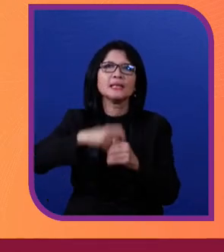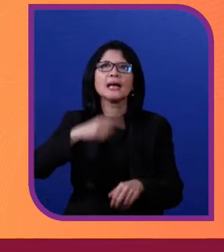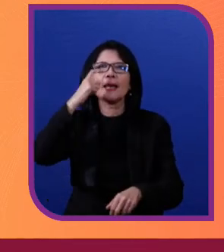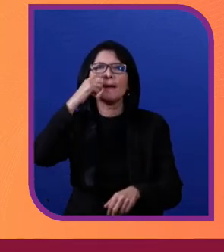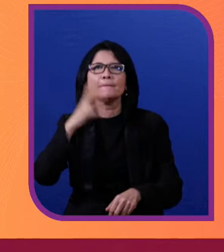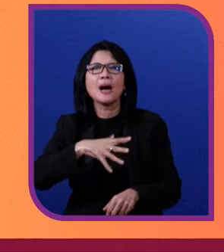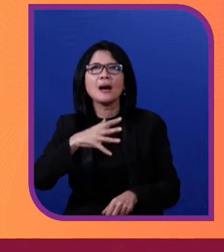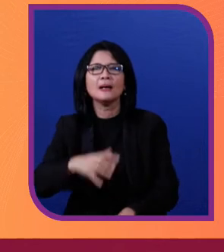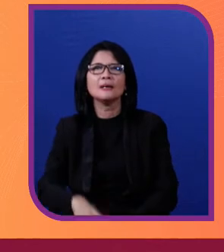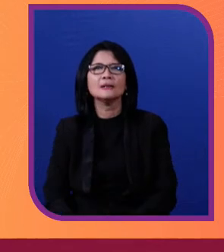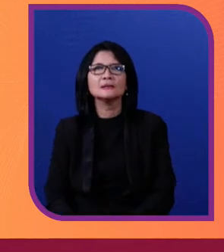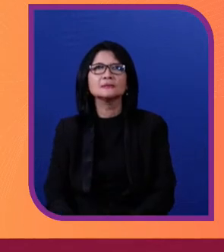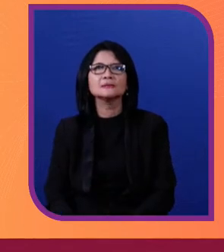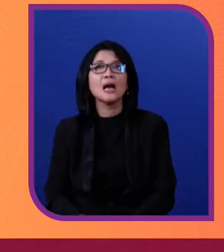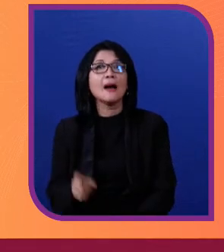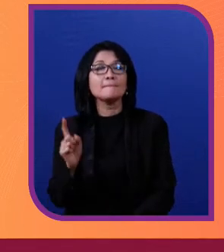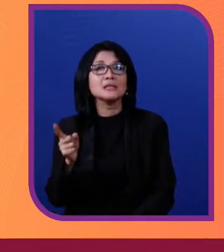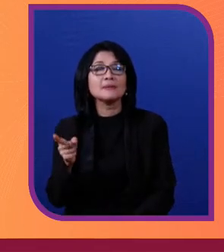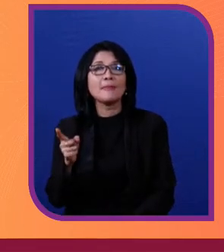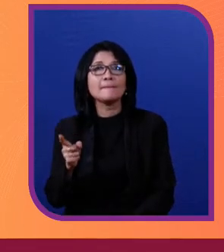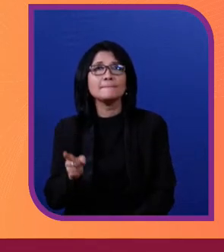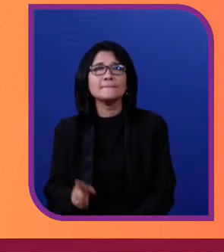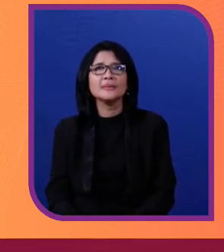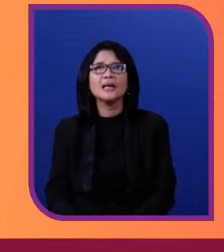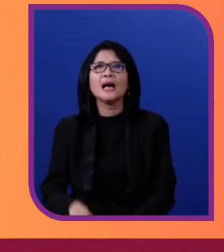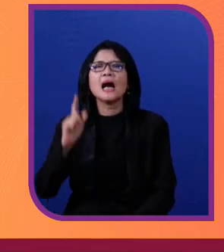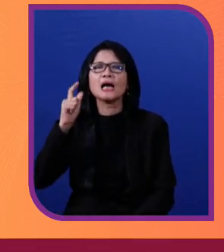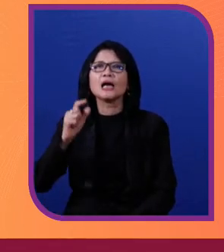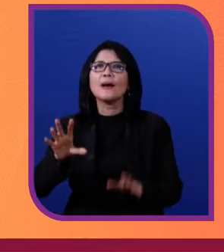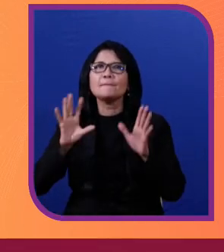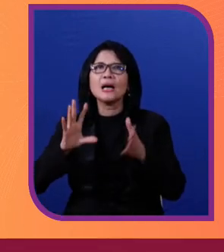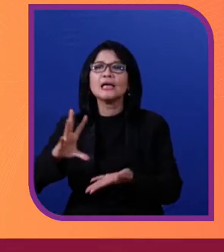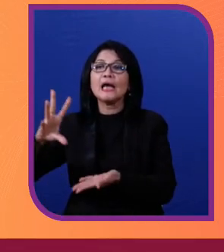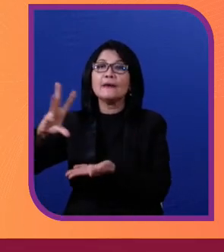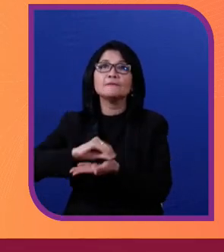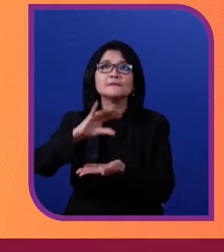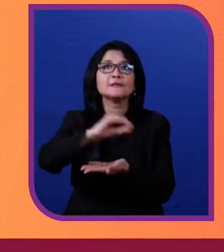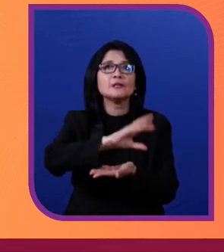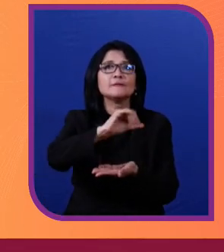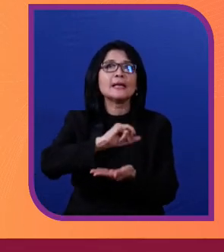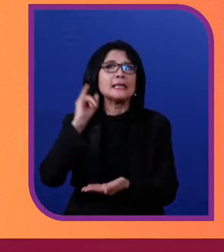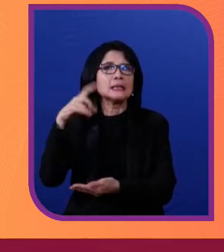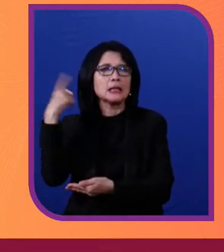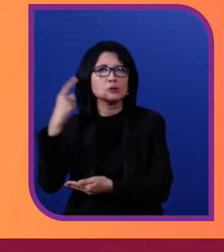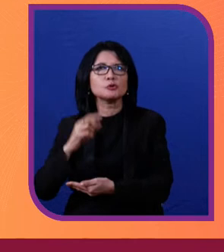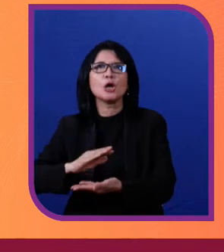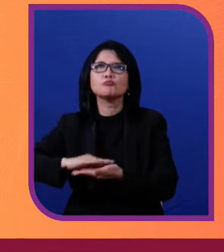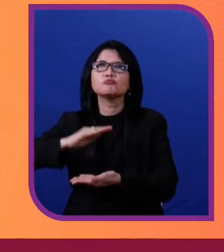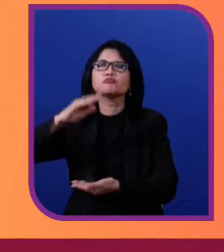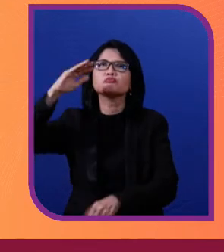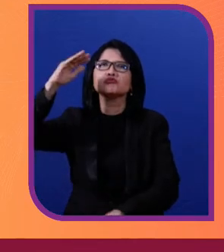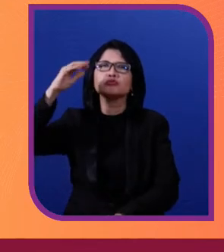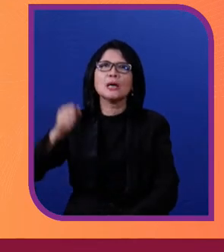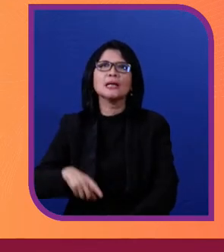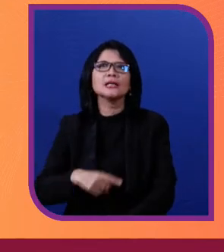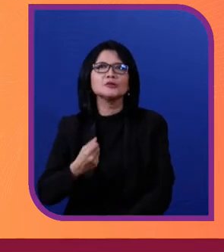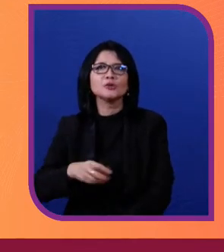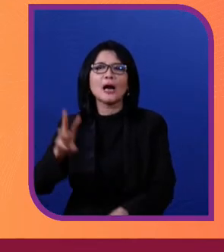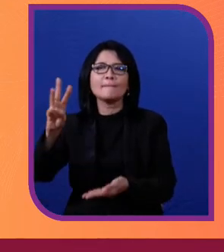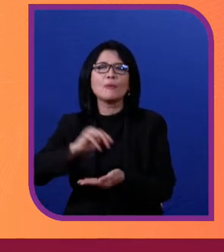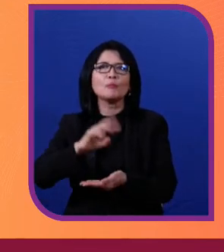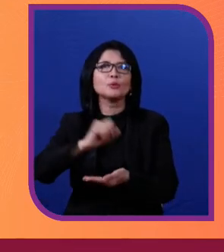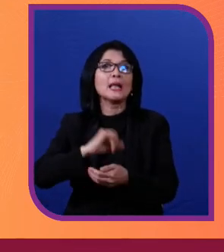we could have more International investors and more International Finance Eyebrow cupu